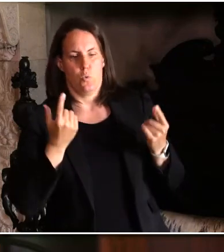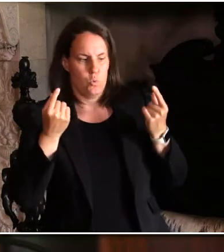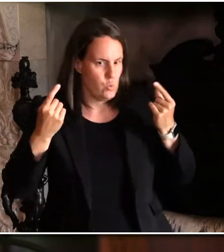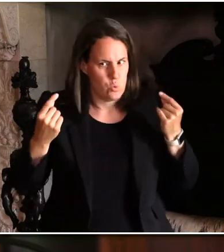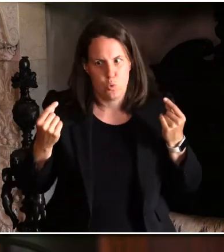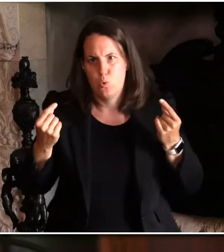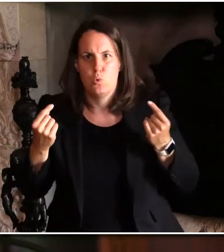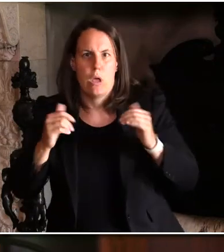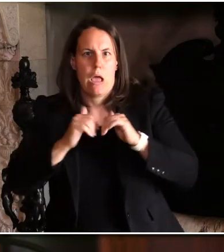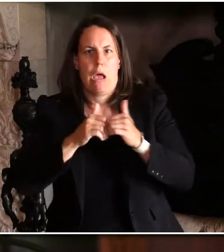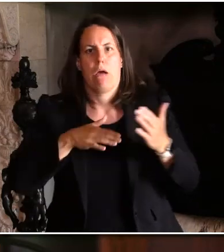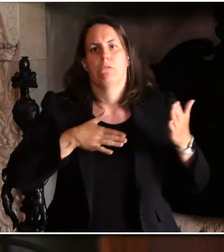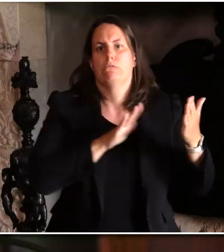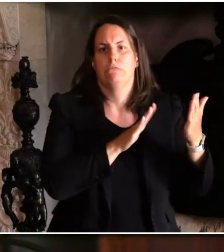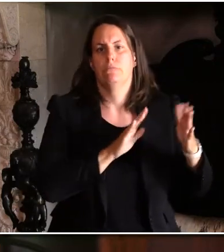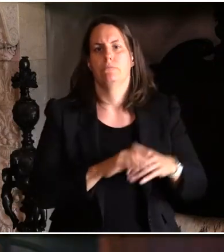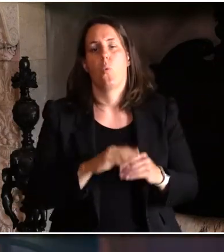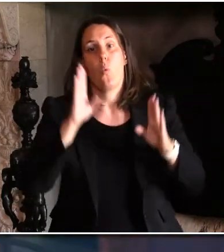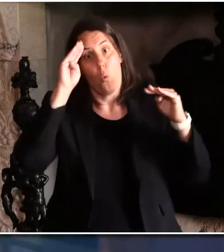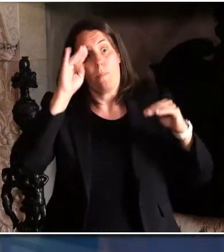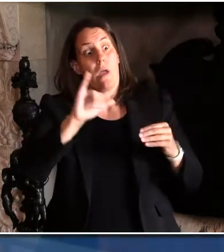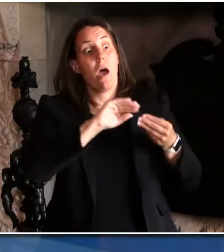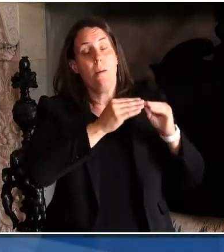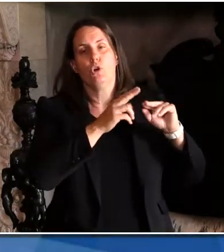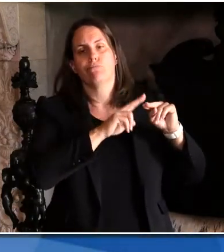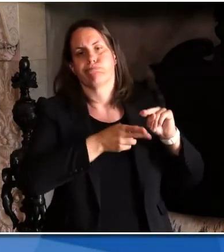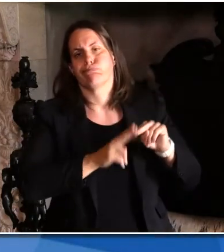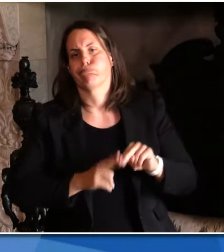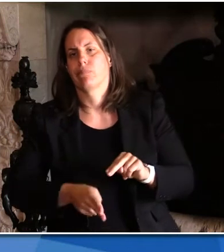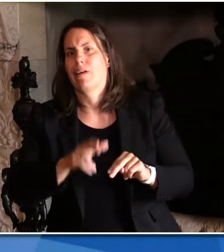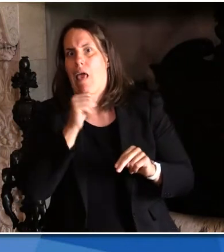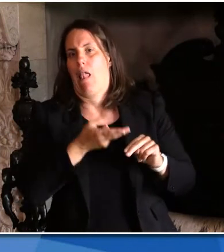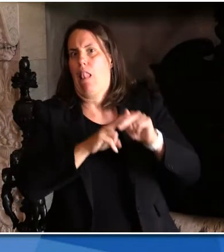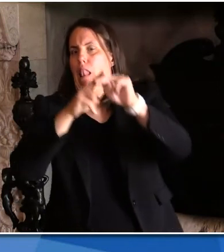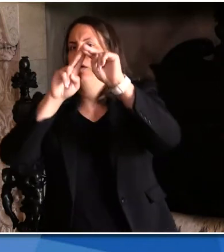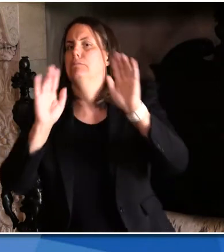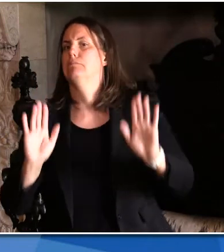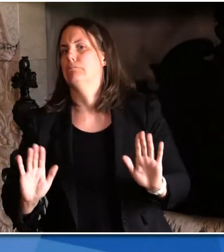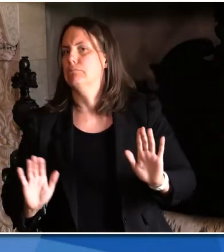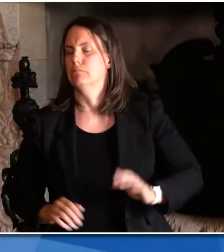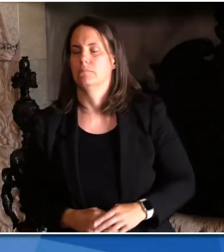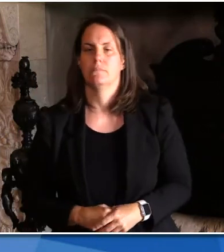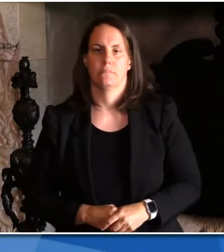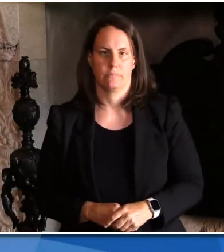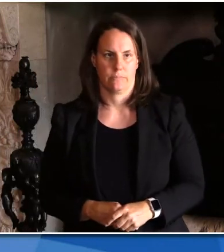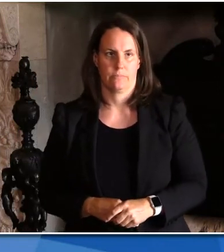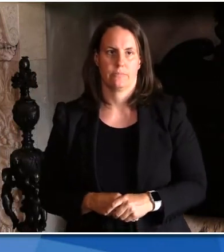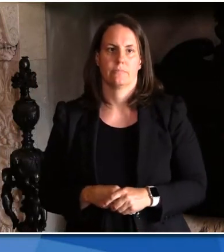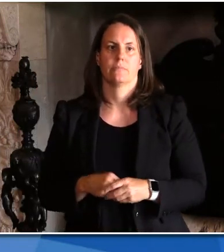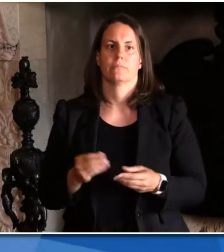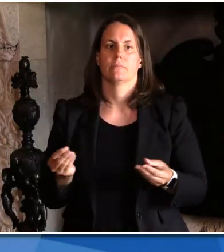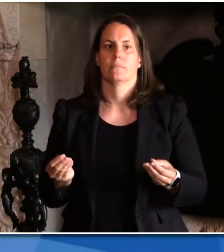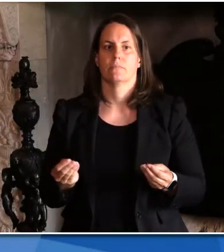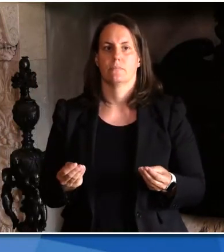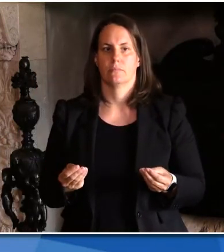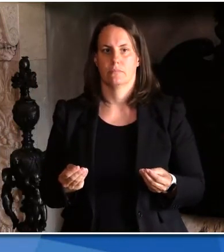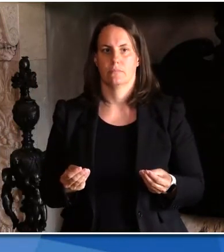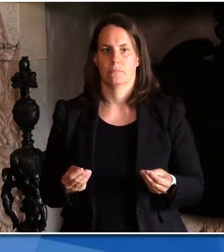right direction moving forward. Thank you, Addie. Now to Katie Anderson from WBAY-TV in Green Bay.